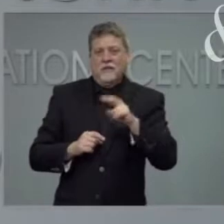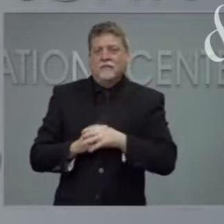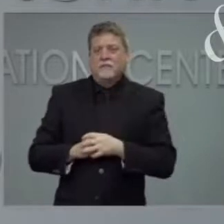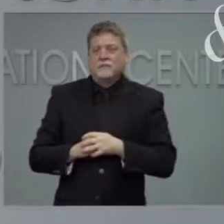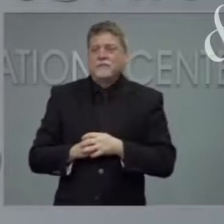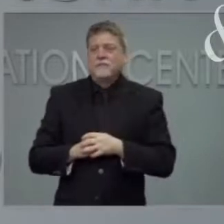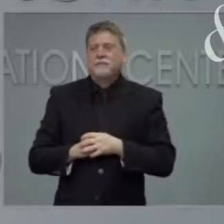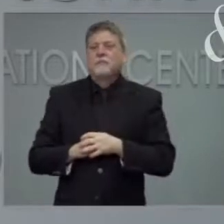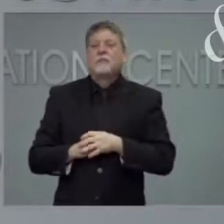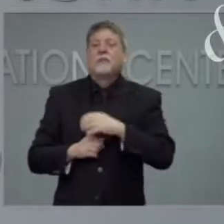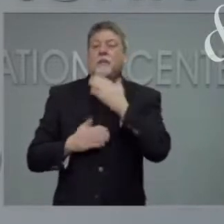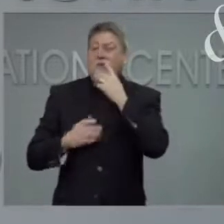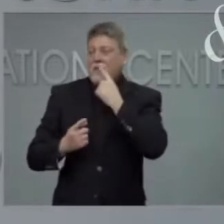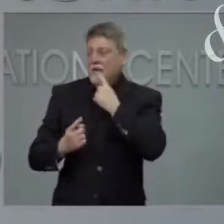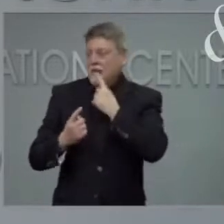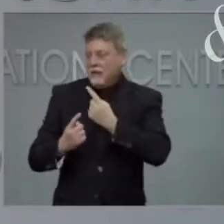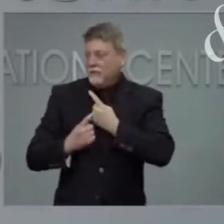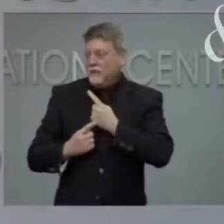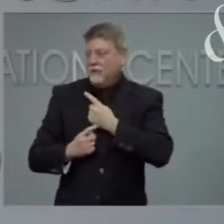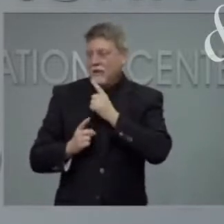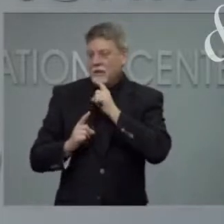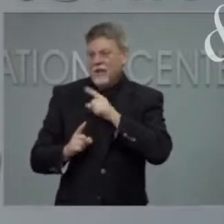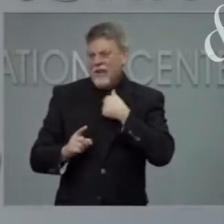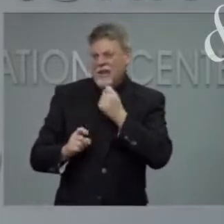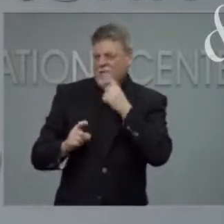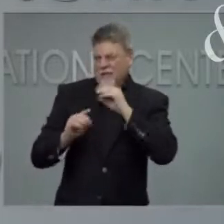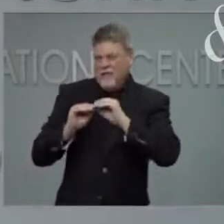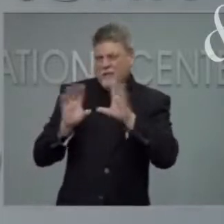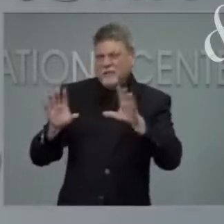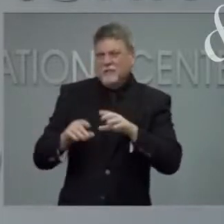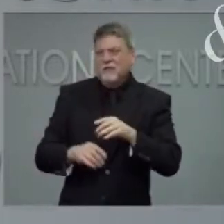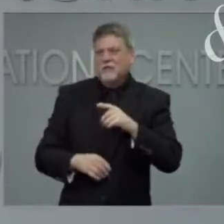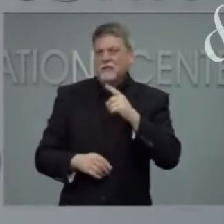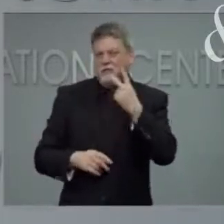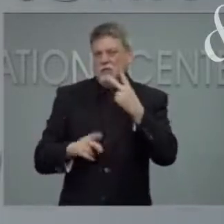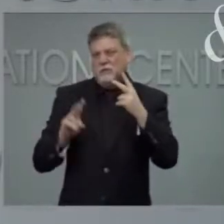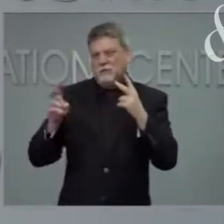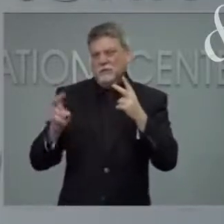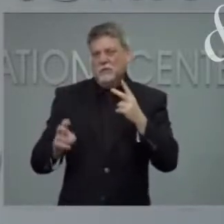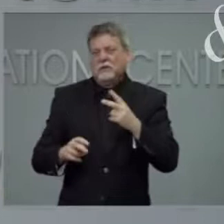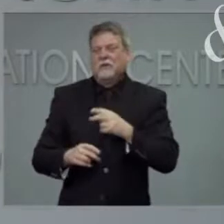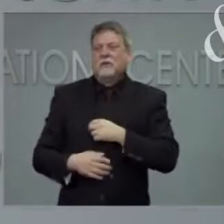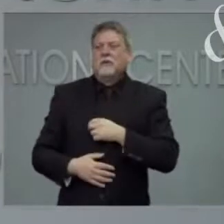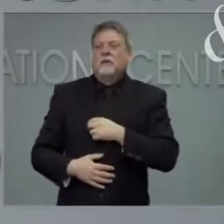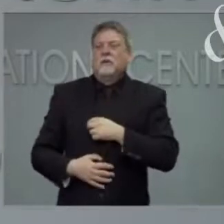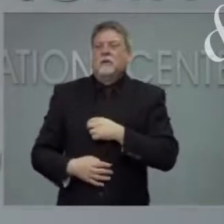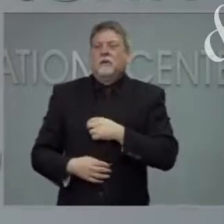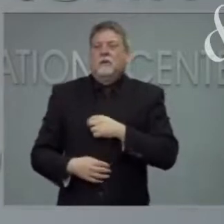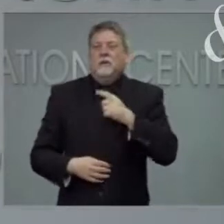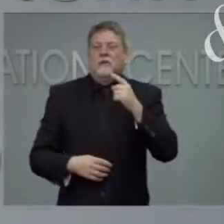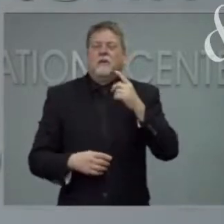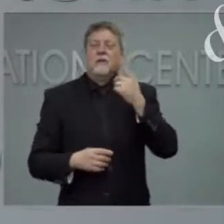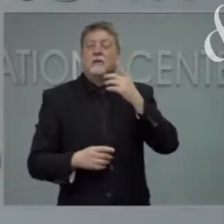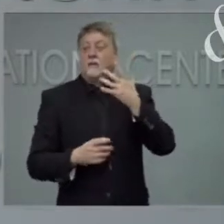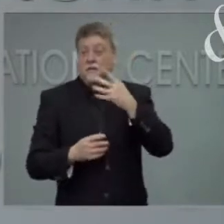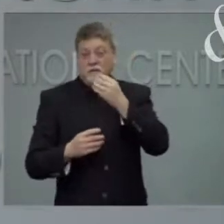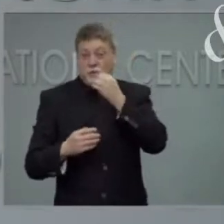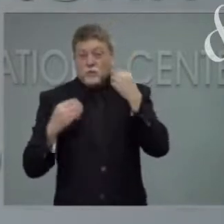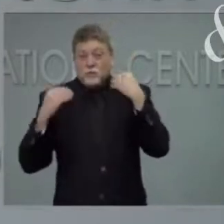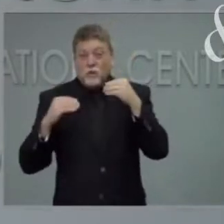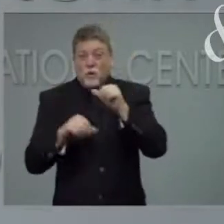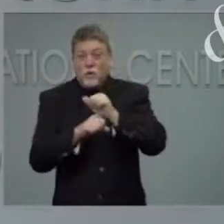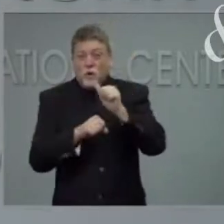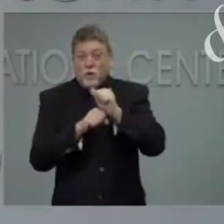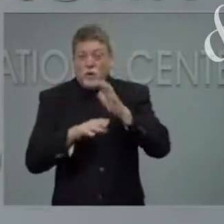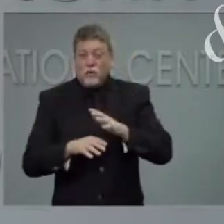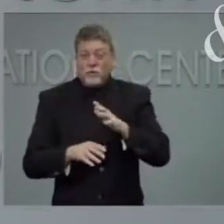Hi there. Thanks for taking my question. There's a clarification question for two things. When it comes to grocery store workers, will that include